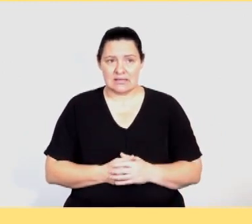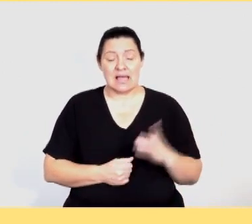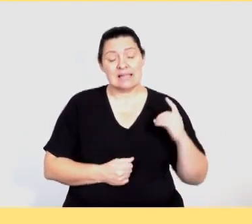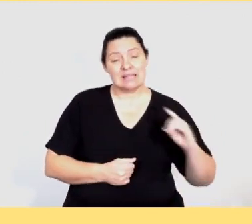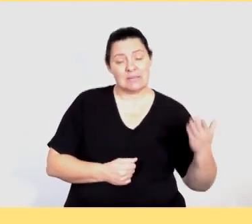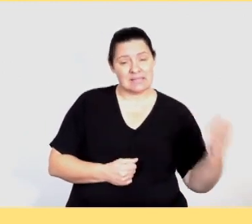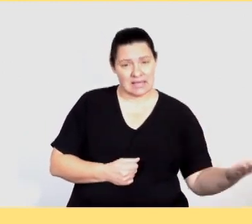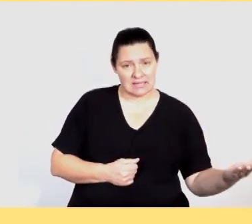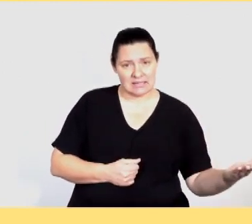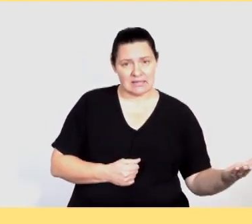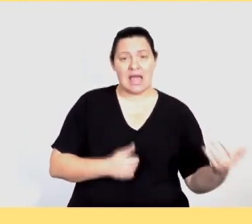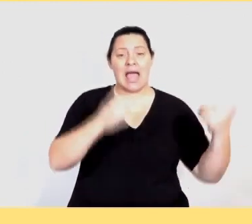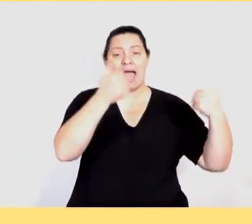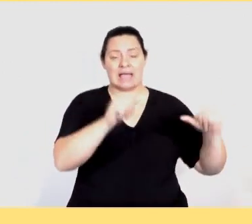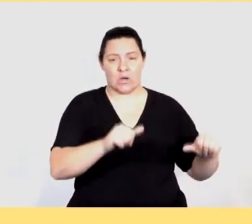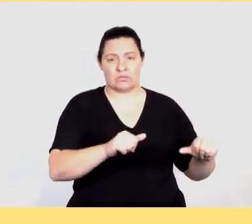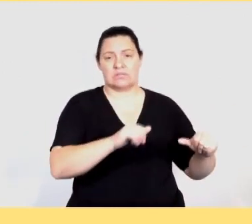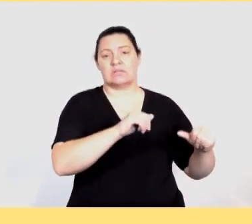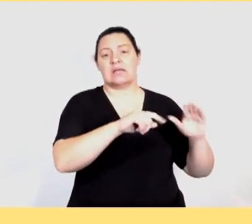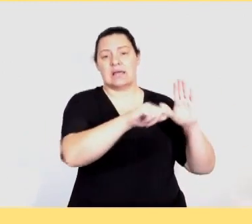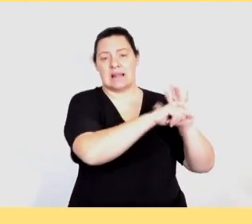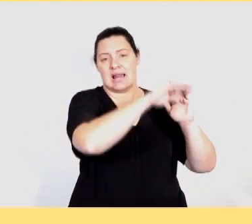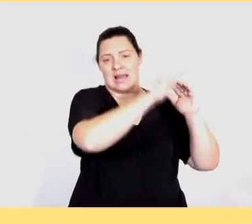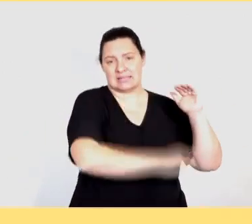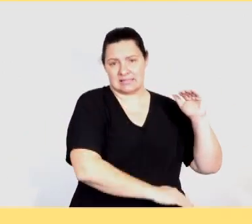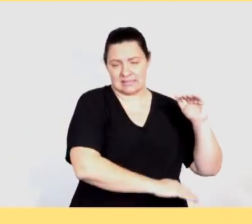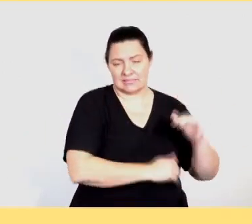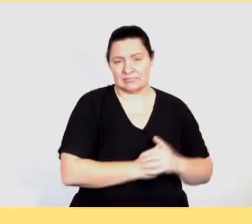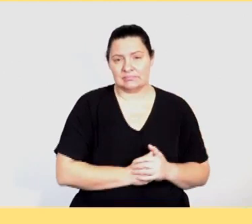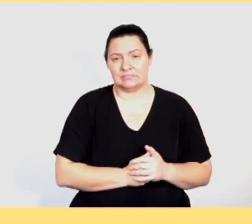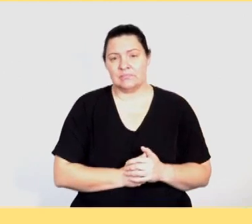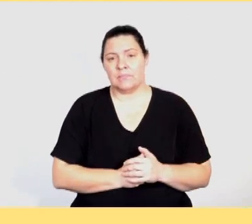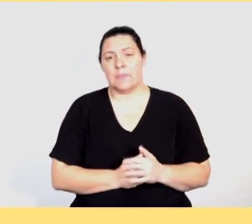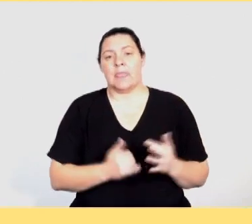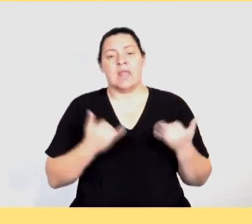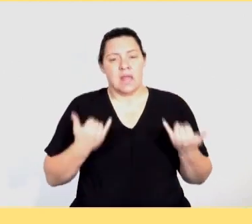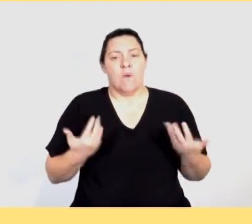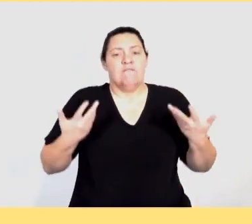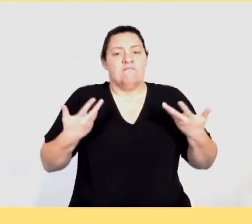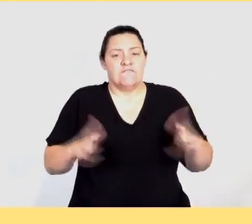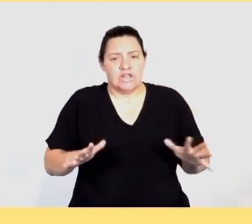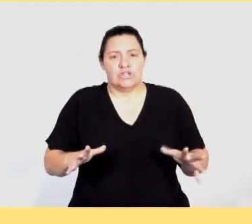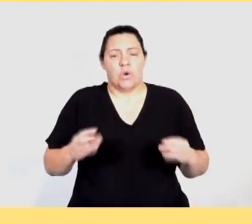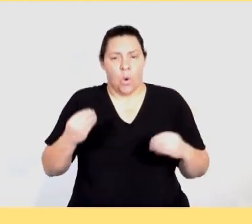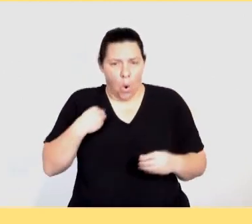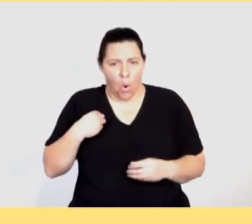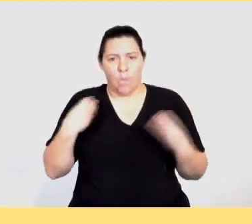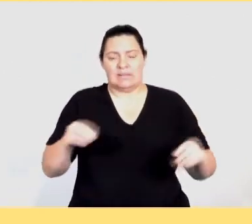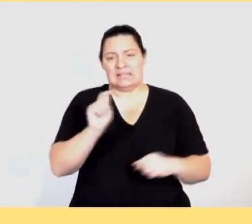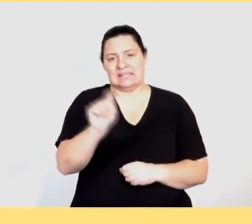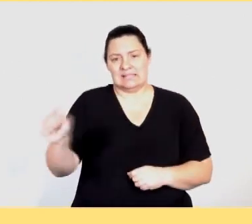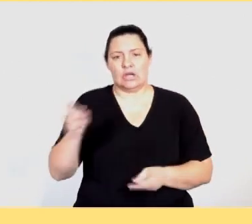side. On the debit side, my account will decrease. So we were already owing